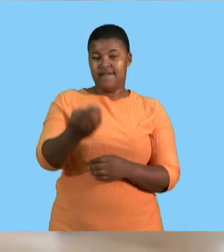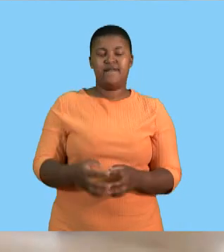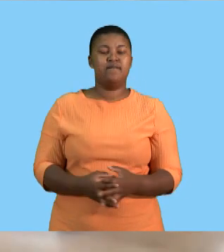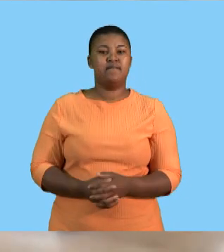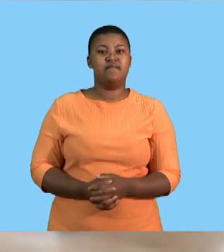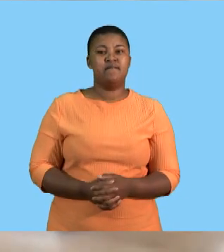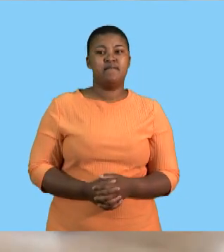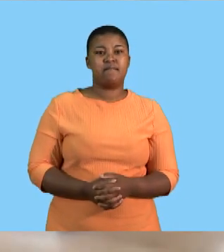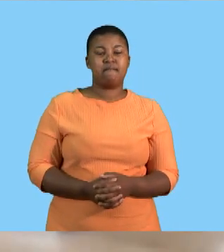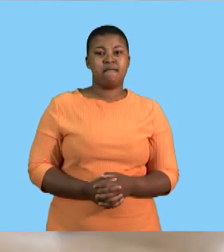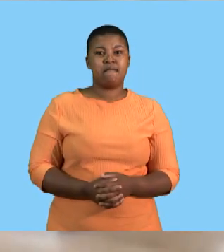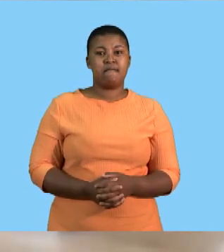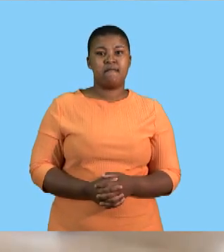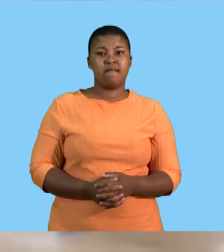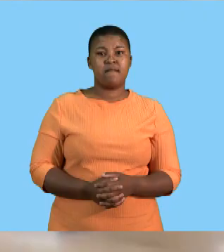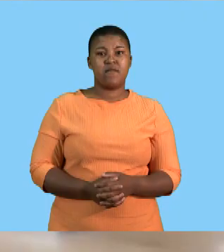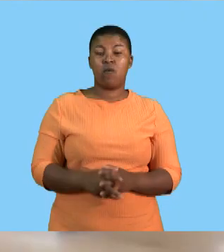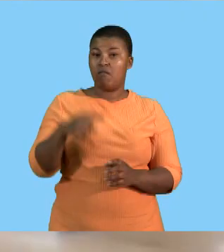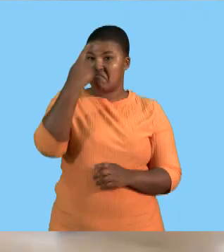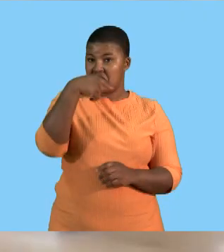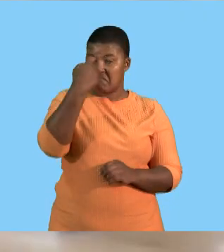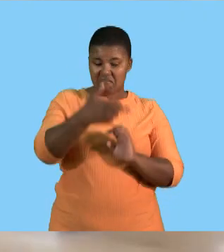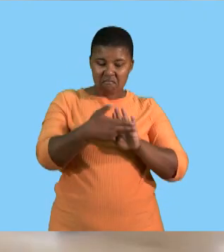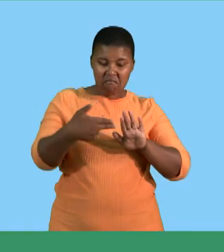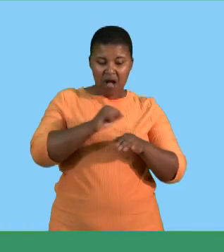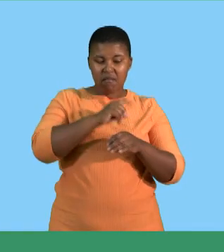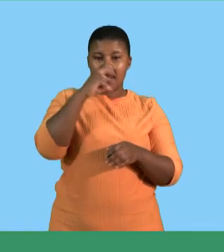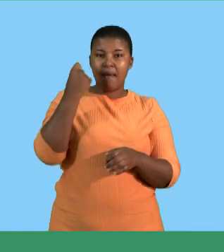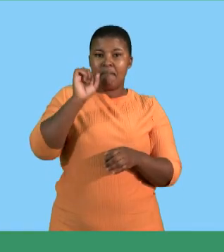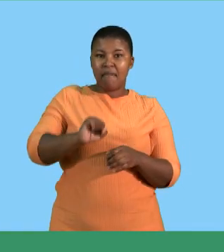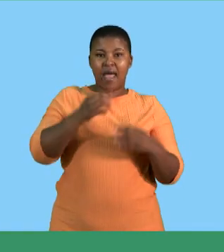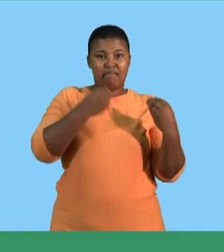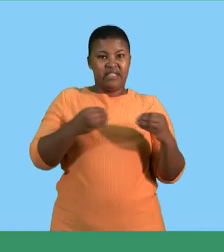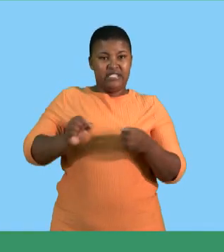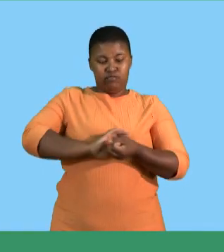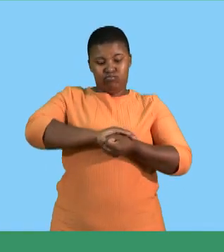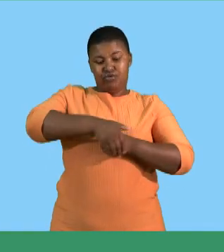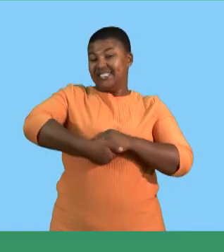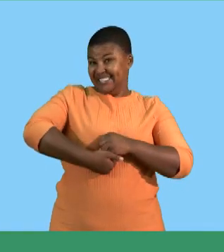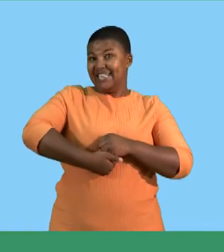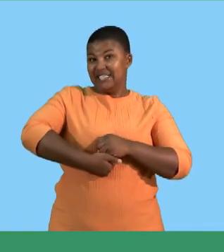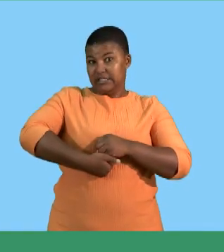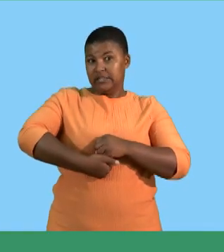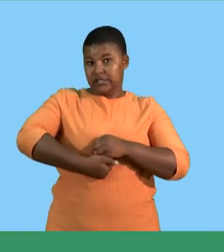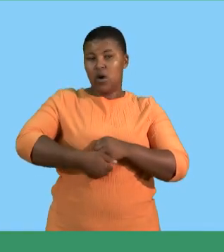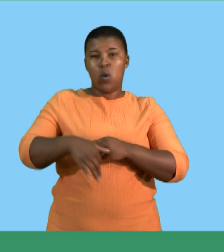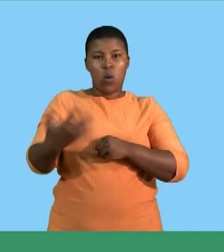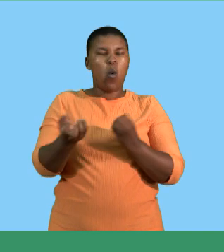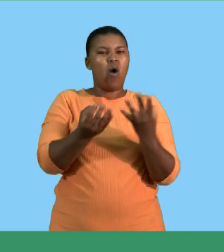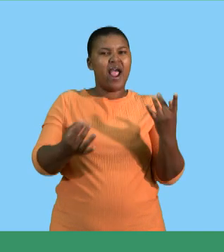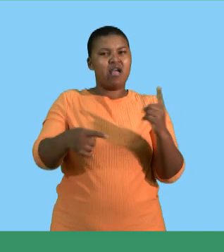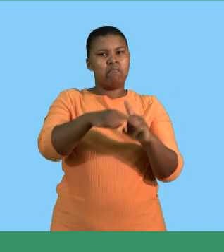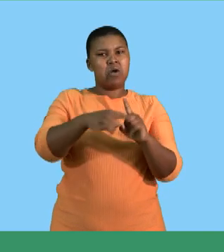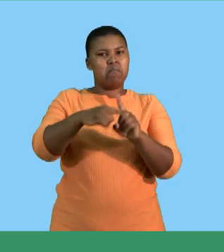then, protecting the image of the business. So when we protect the image of the business